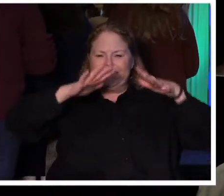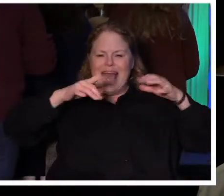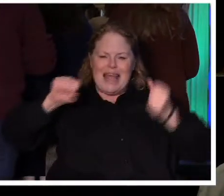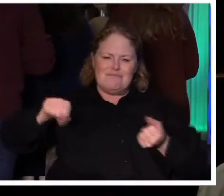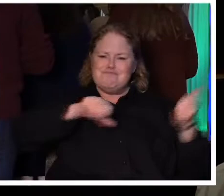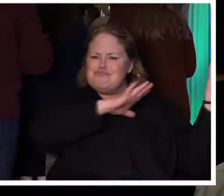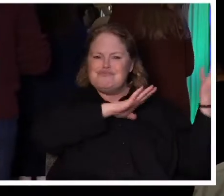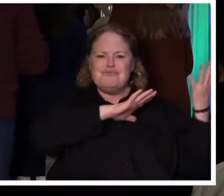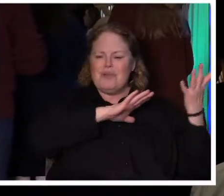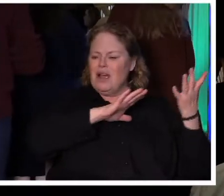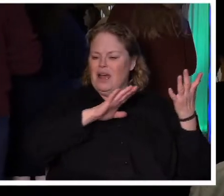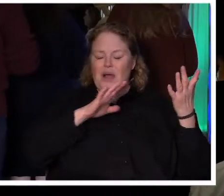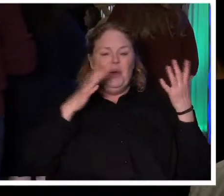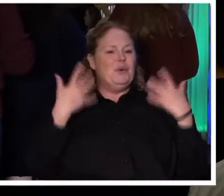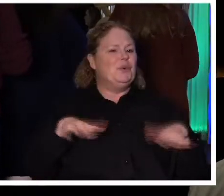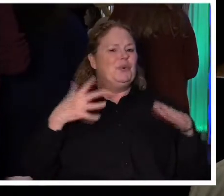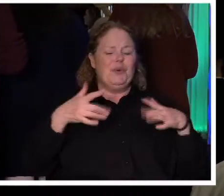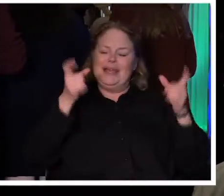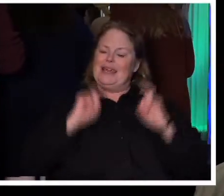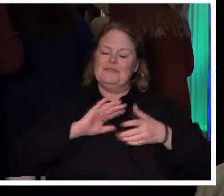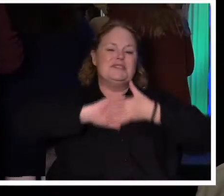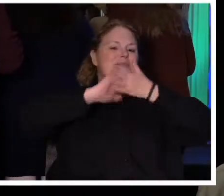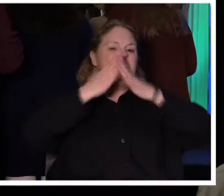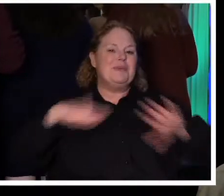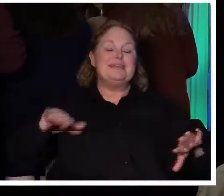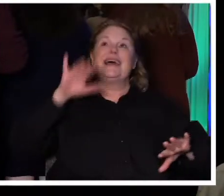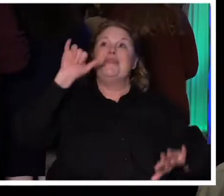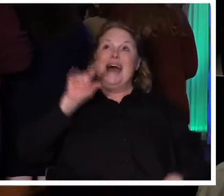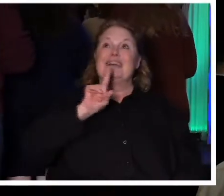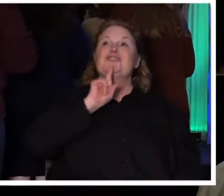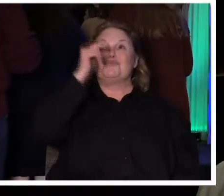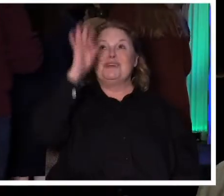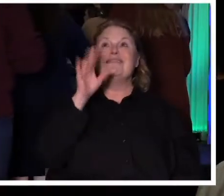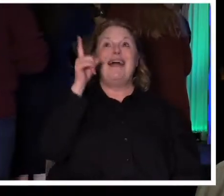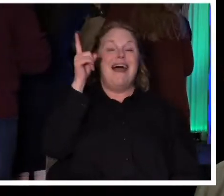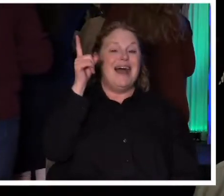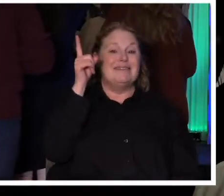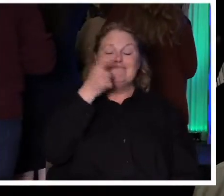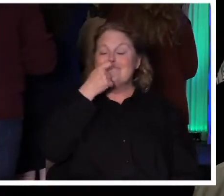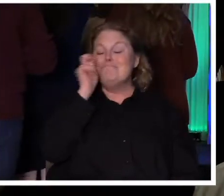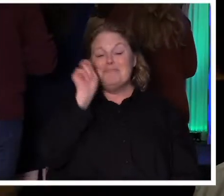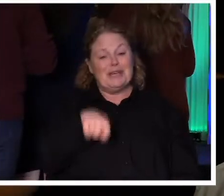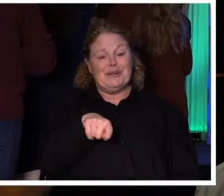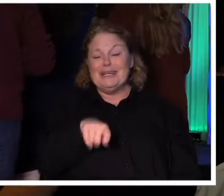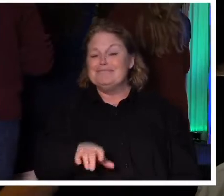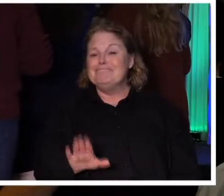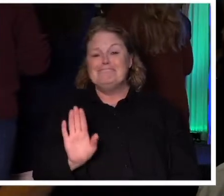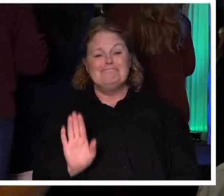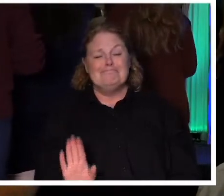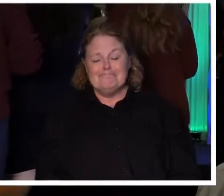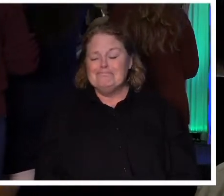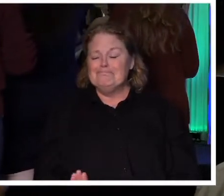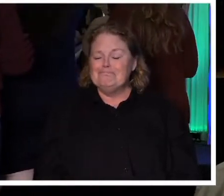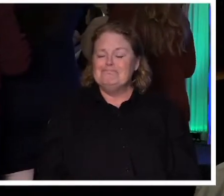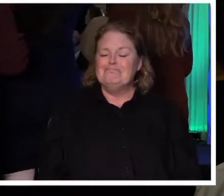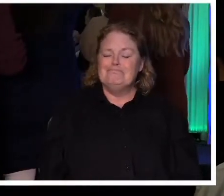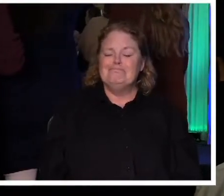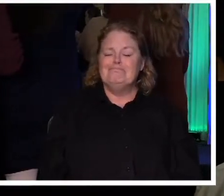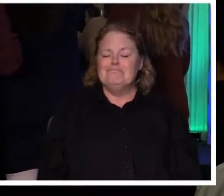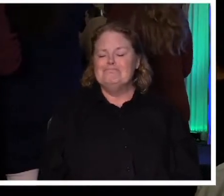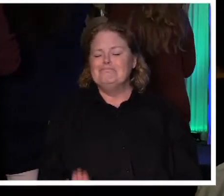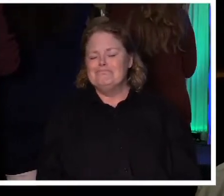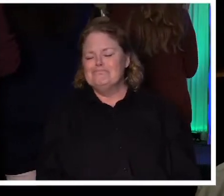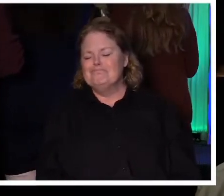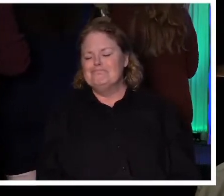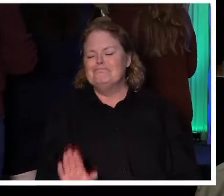that gives direction and peace. That's the real God in the real glory of the Lord. Let's sing that one